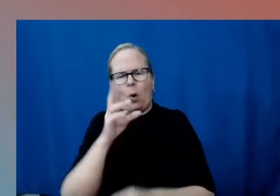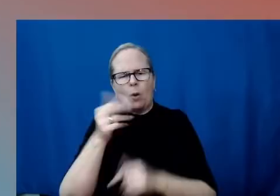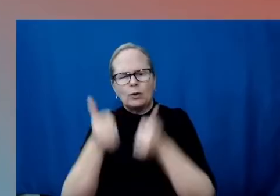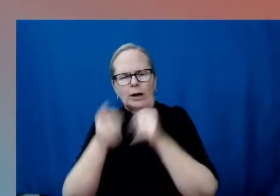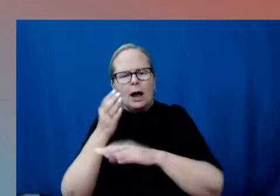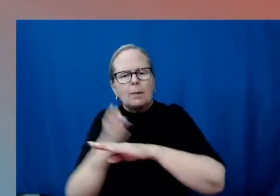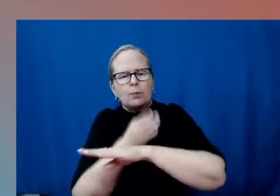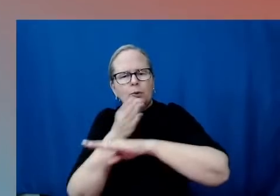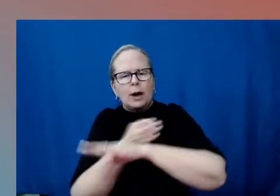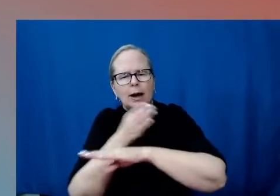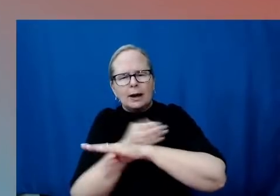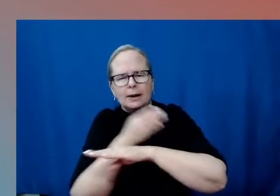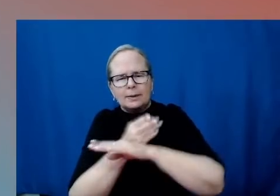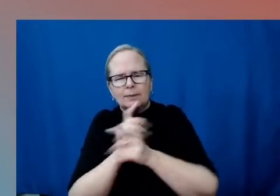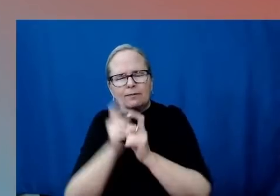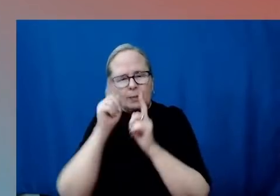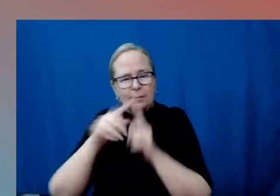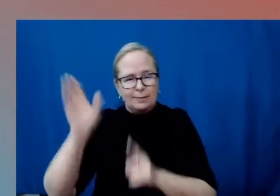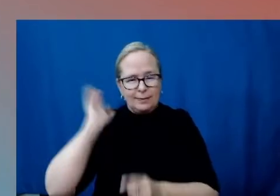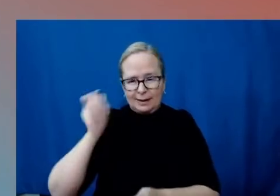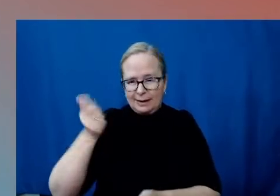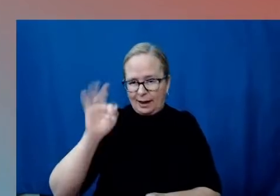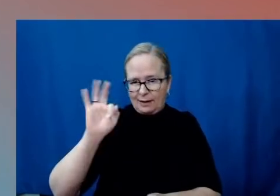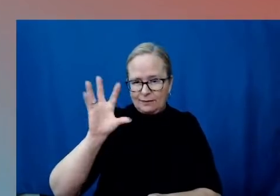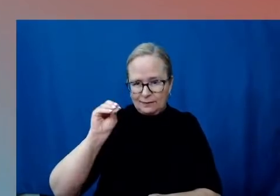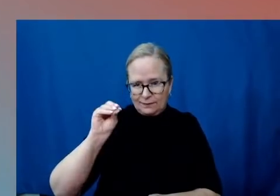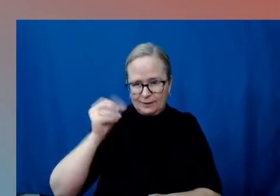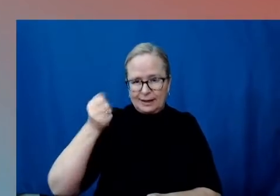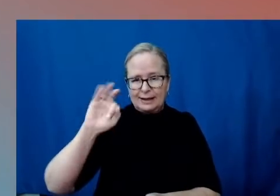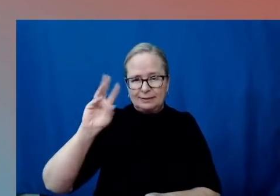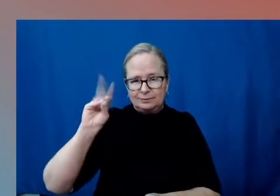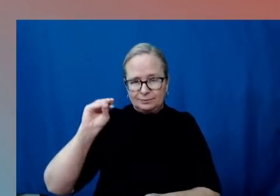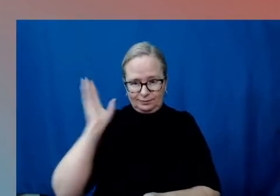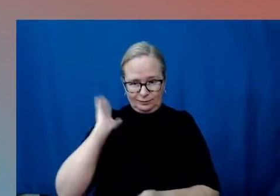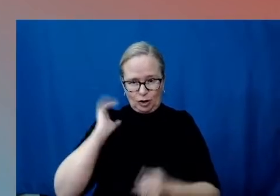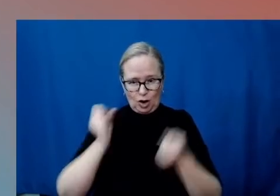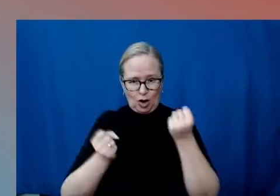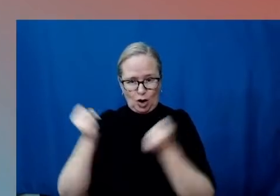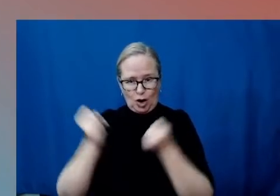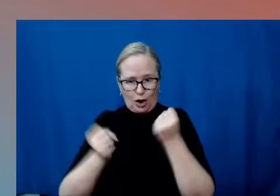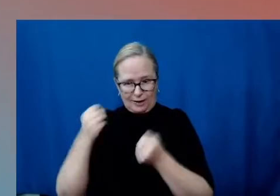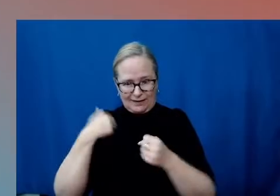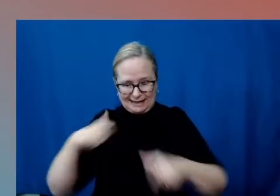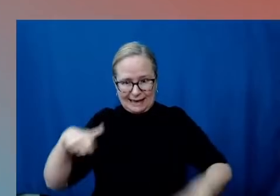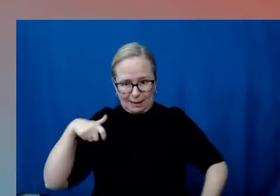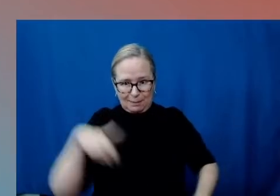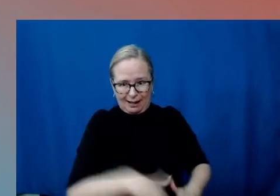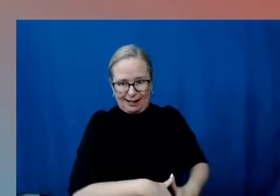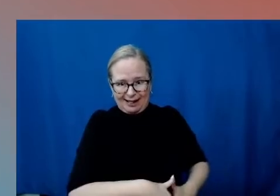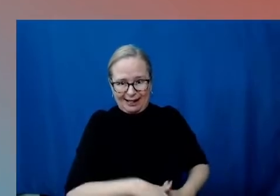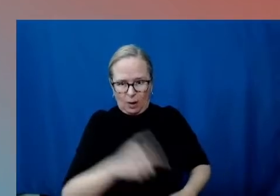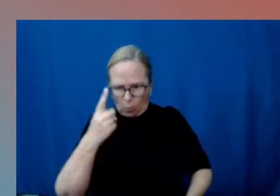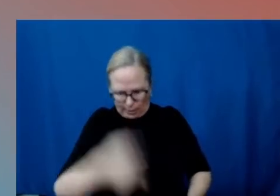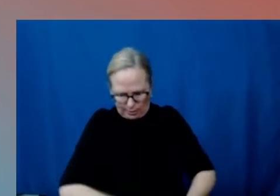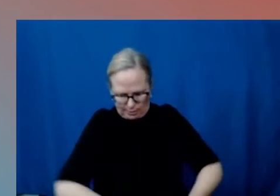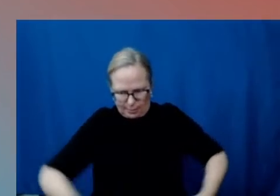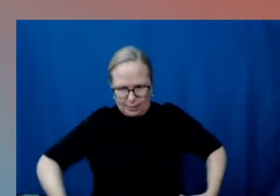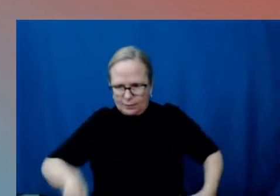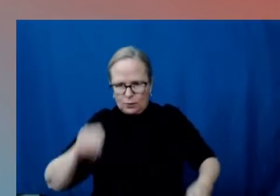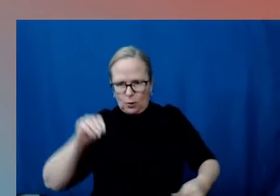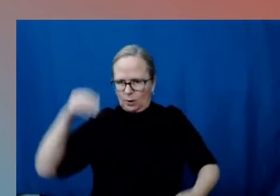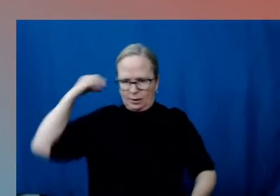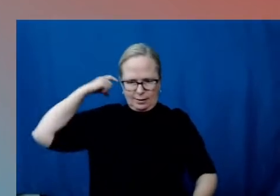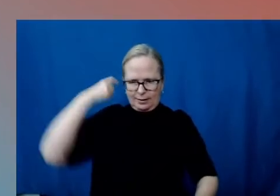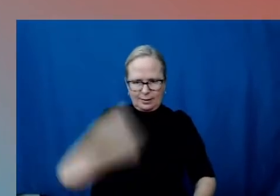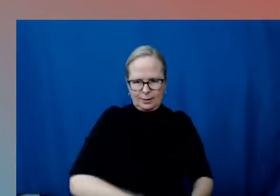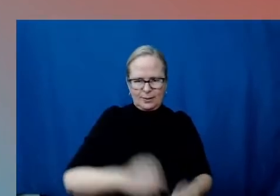belts, right? Do you remember the seatbelts in the old Ford Mustangs that just went across the lap? And they weren't very good from an emergency doctor's perspective. You know, people would do